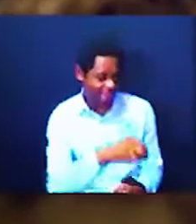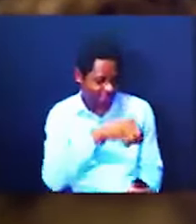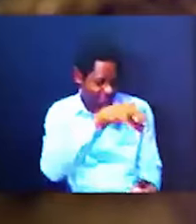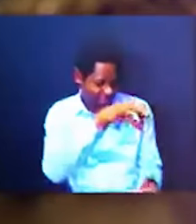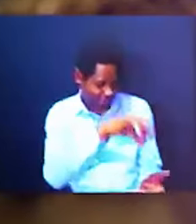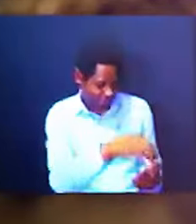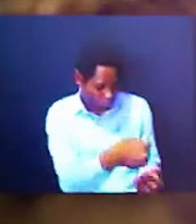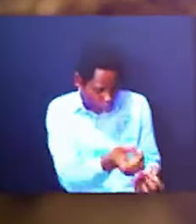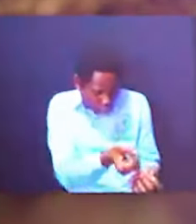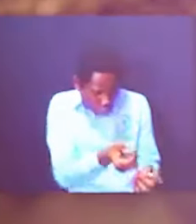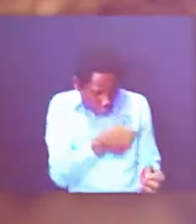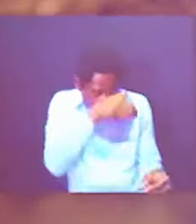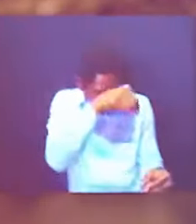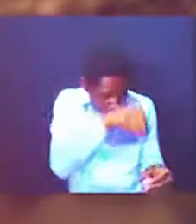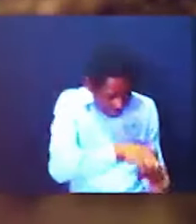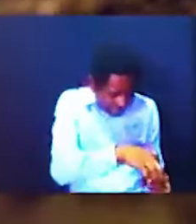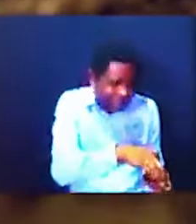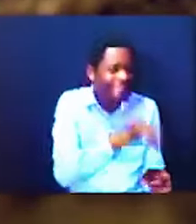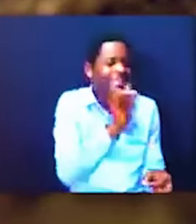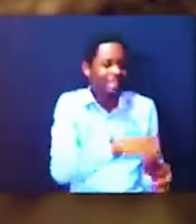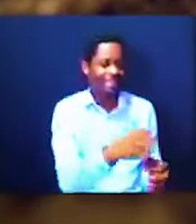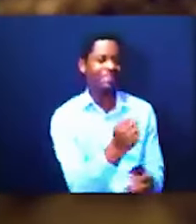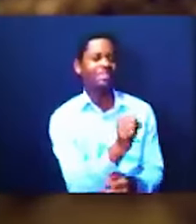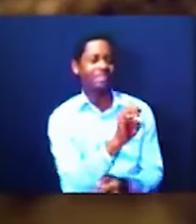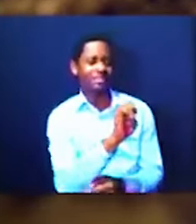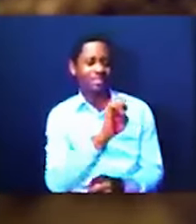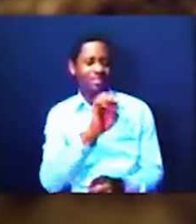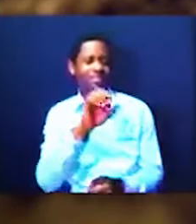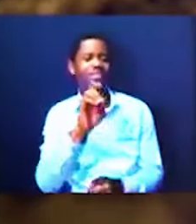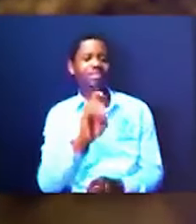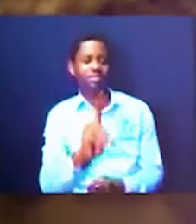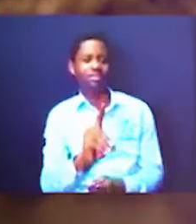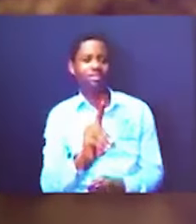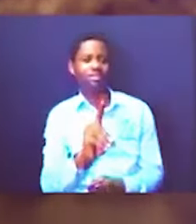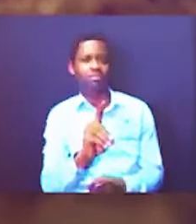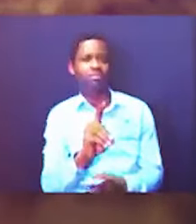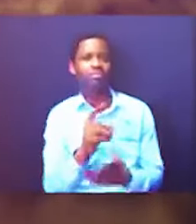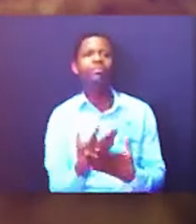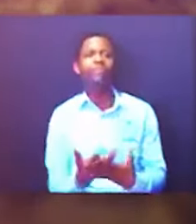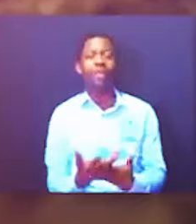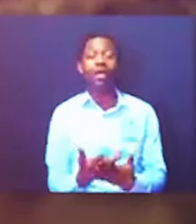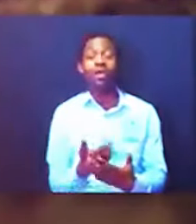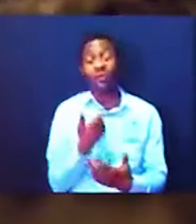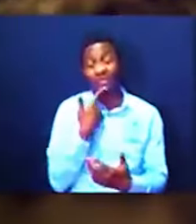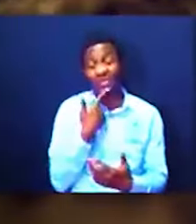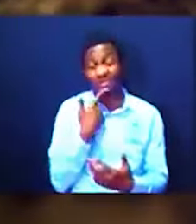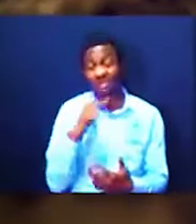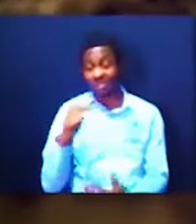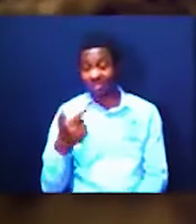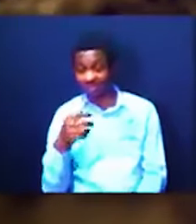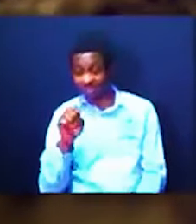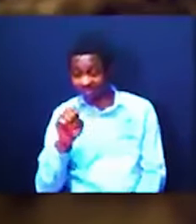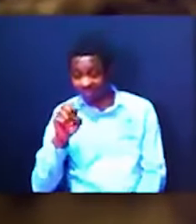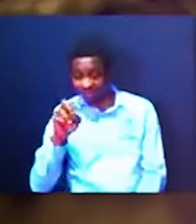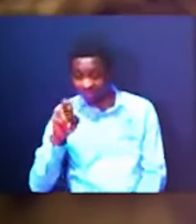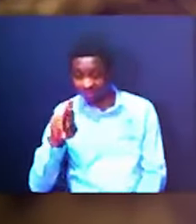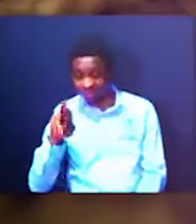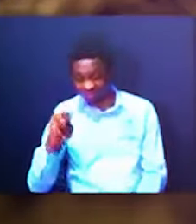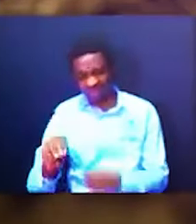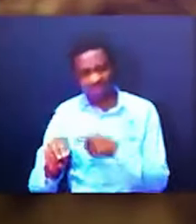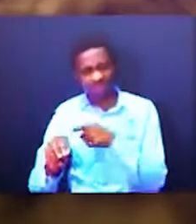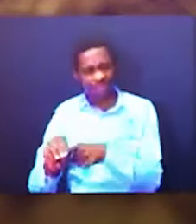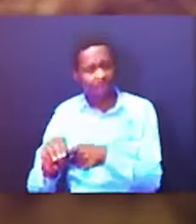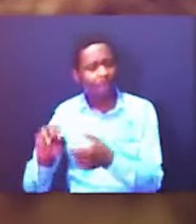or initial stage for subsequent development. So